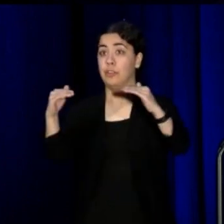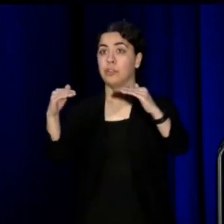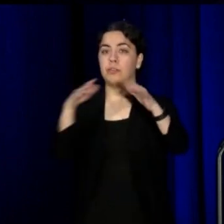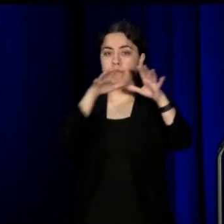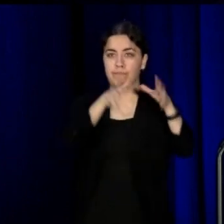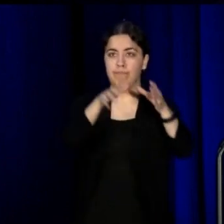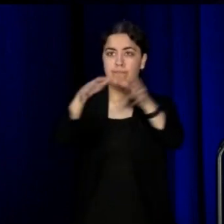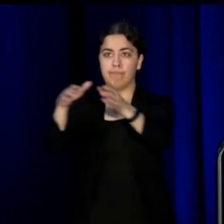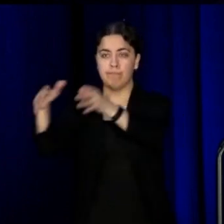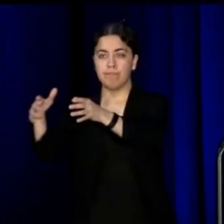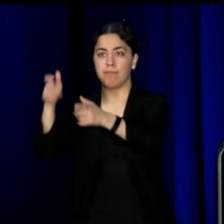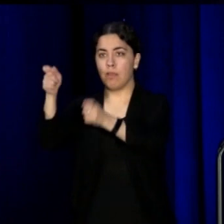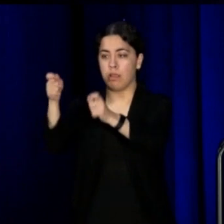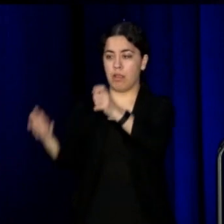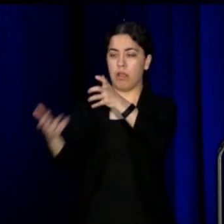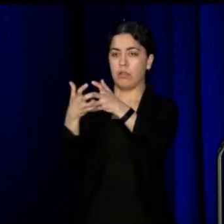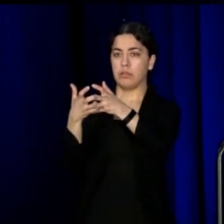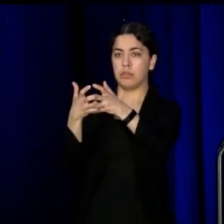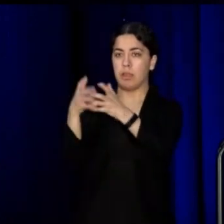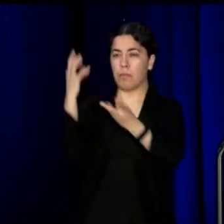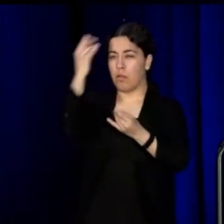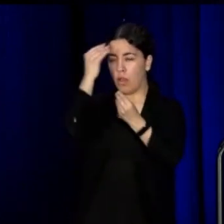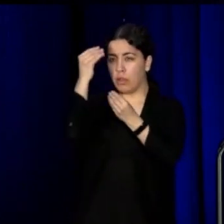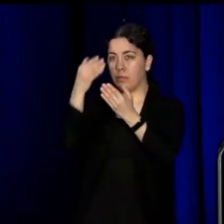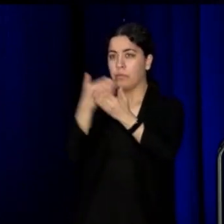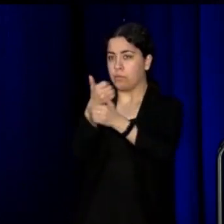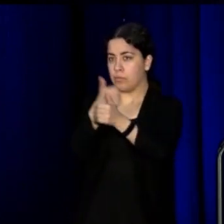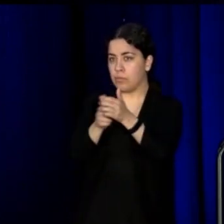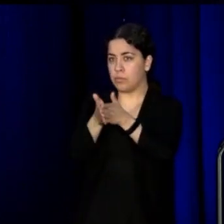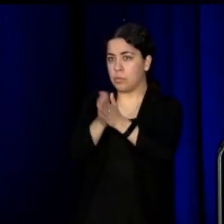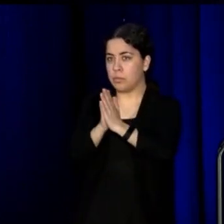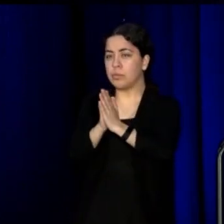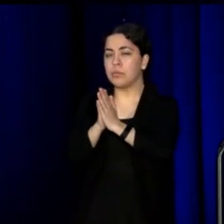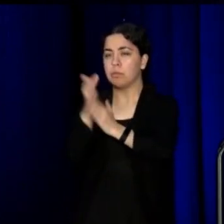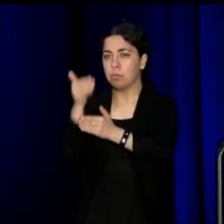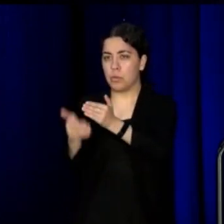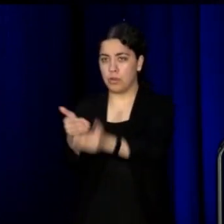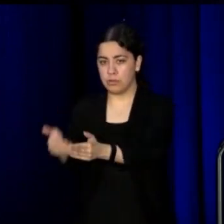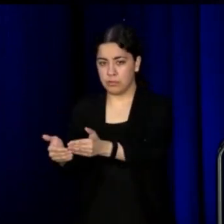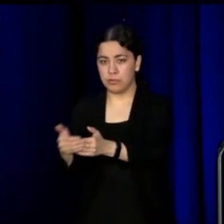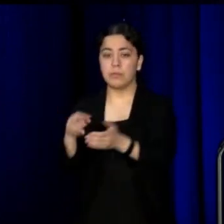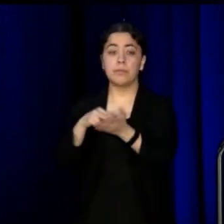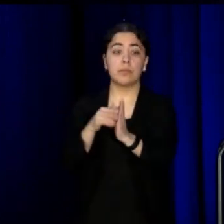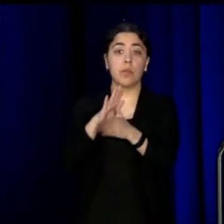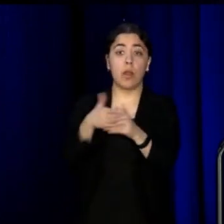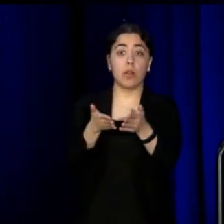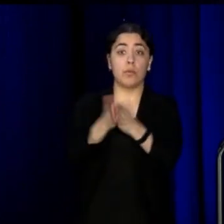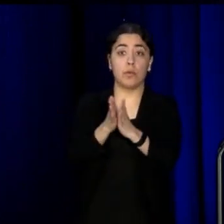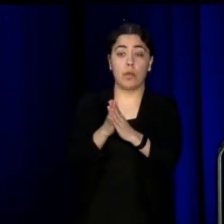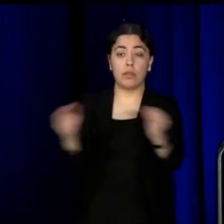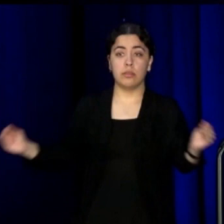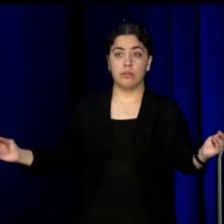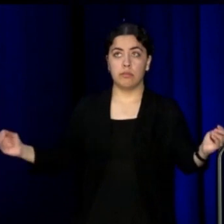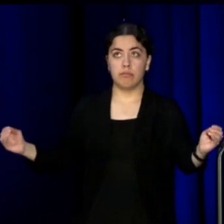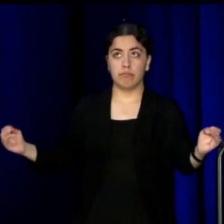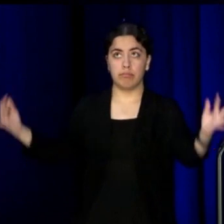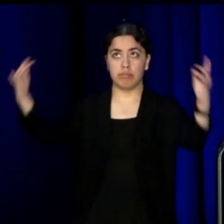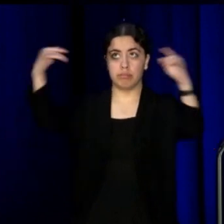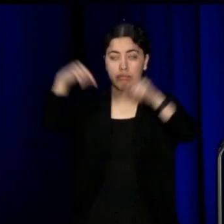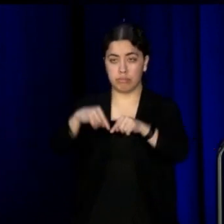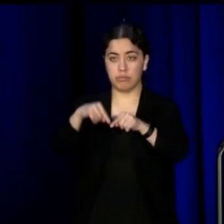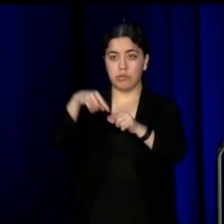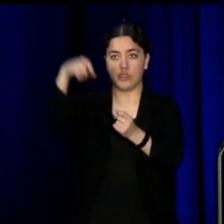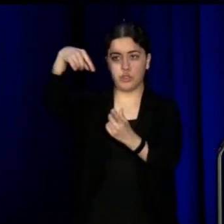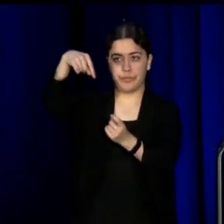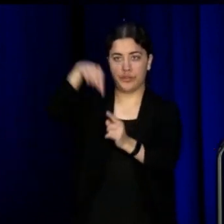request is processed. So you will get all the requests coming to your server. Let's say whenever